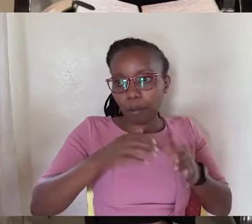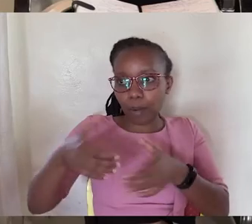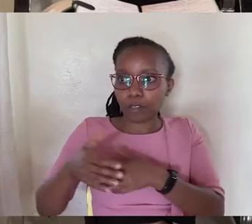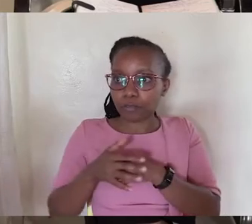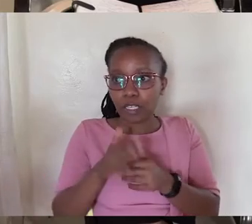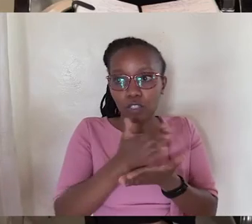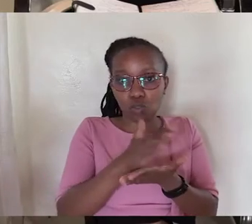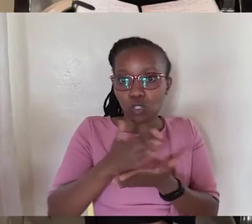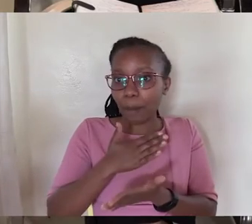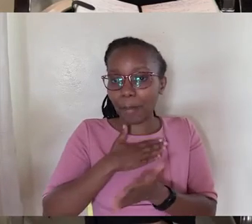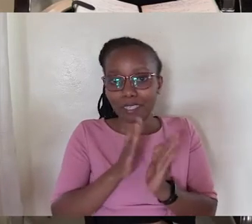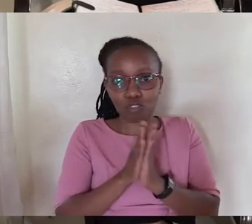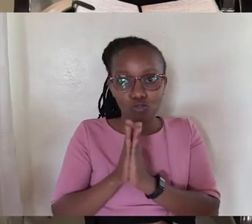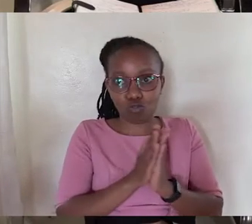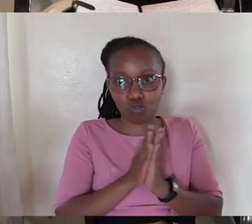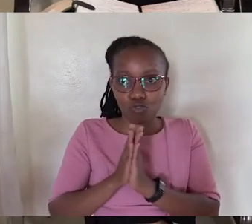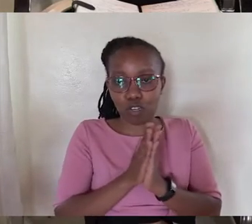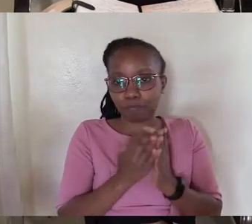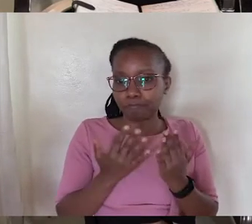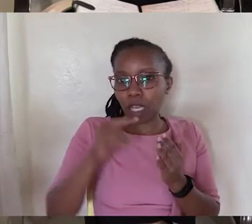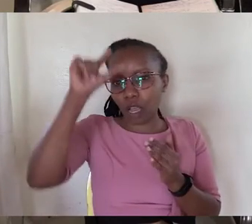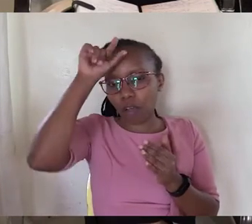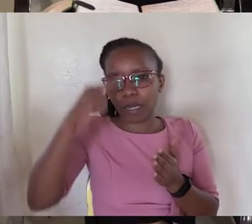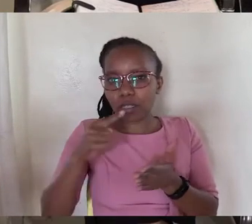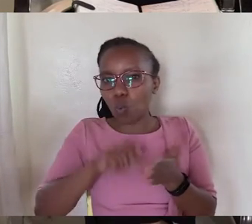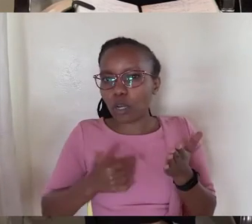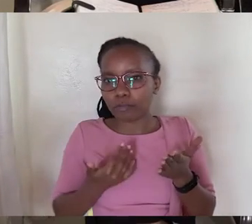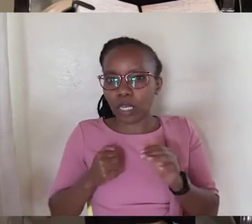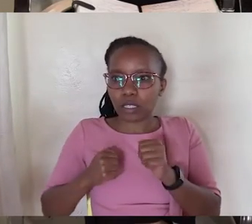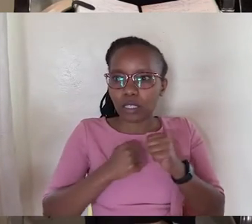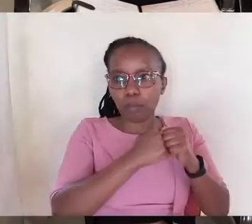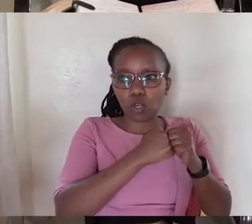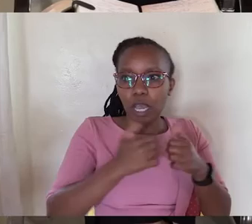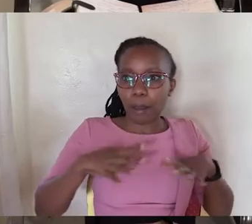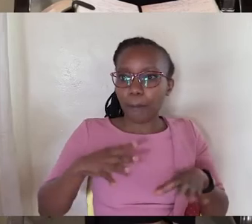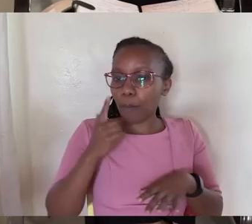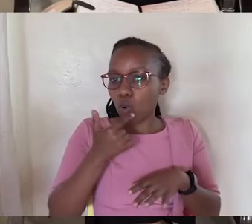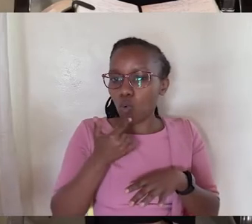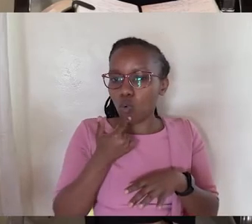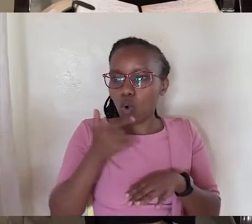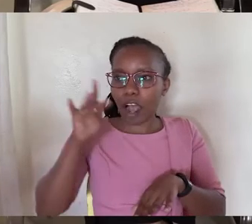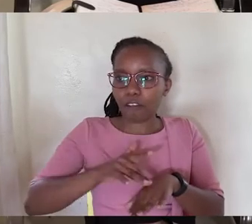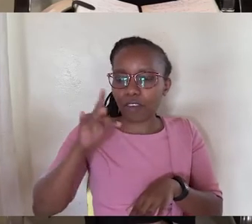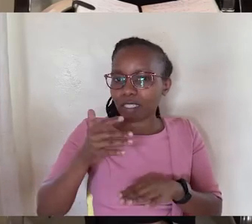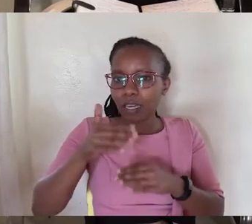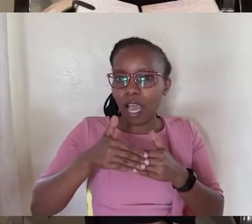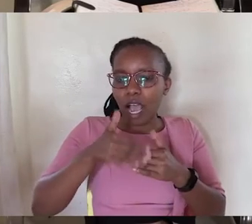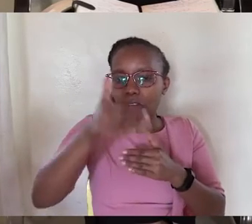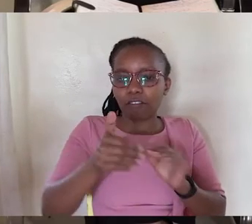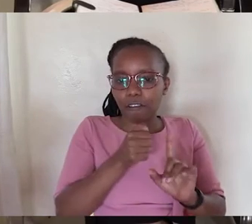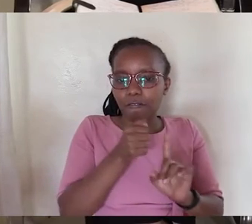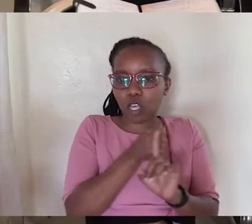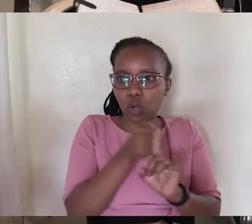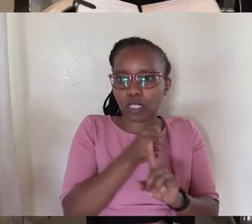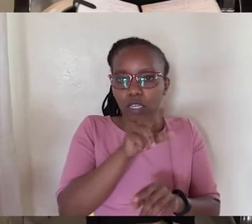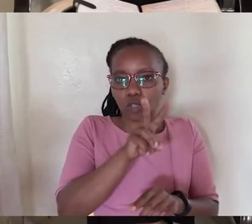able actually to share my voice and to challenge what government was saying, that they were supporting victims of the post-election violence and survivors of the post-election